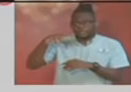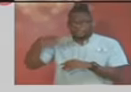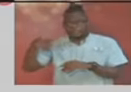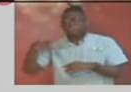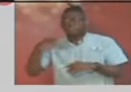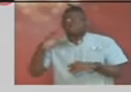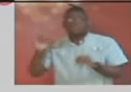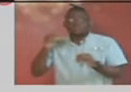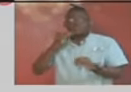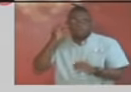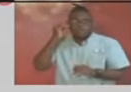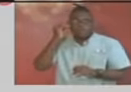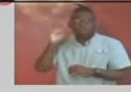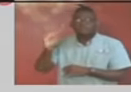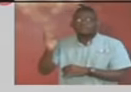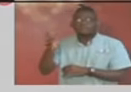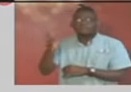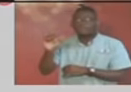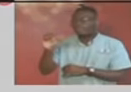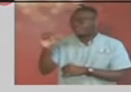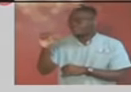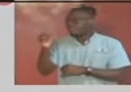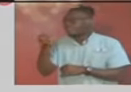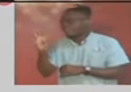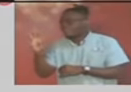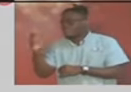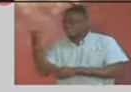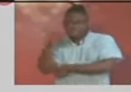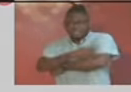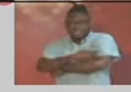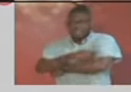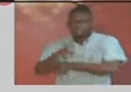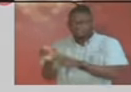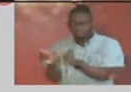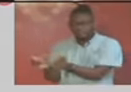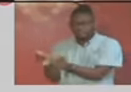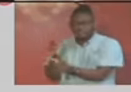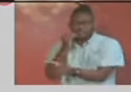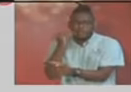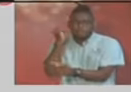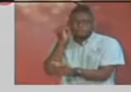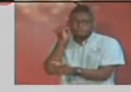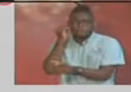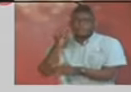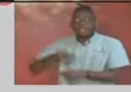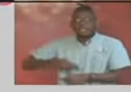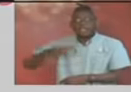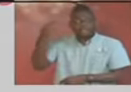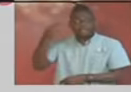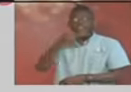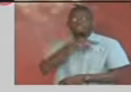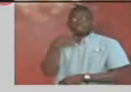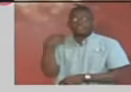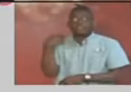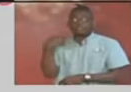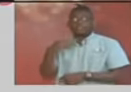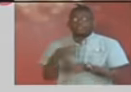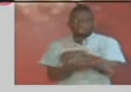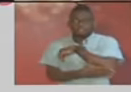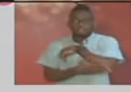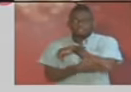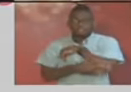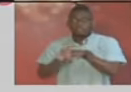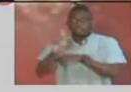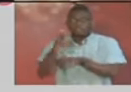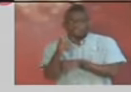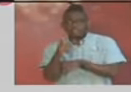14 days. Those are from low-risk countries. From high-risk countries, those are countries which have cluster spread or community spread.